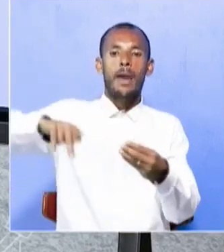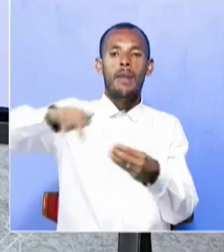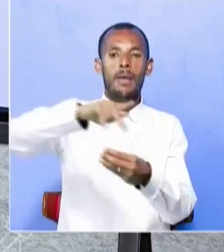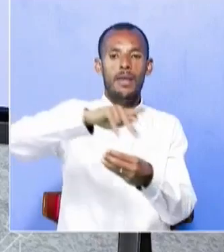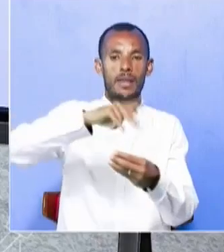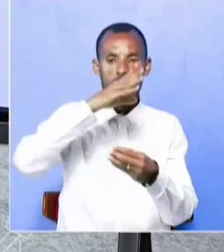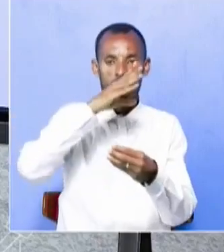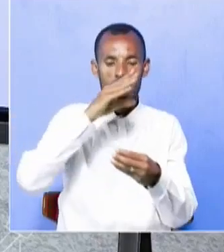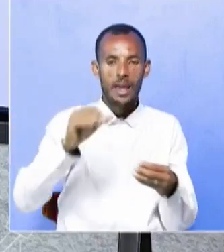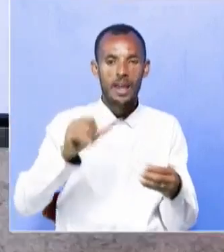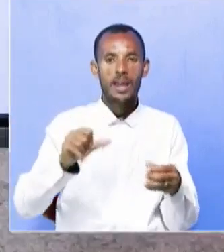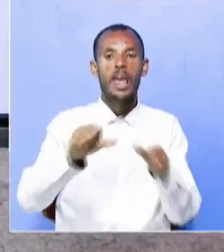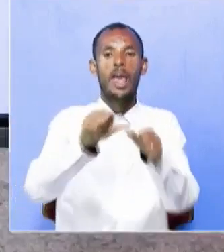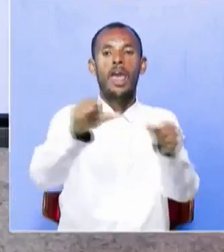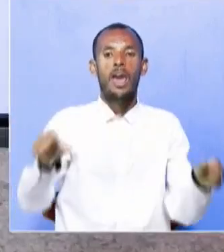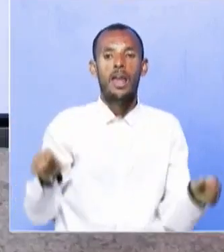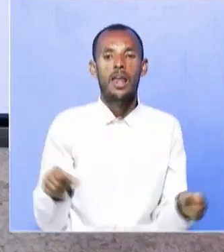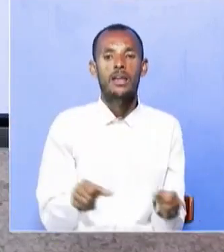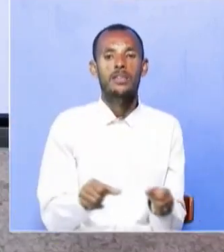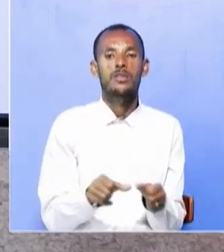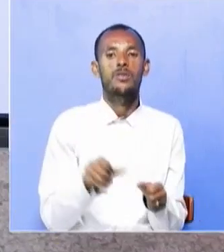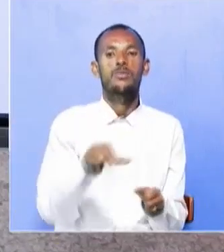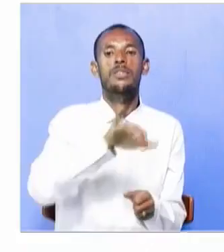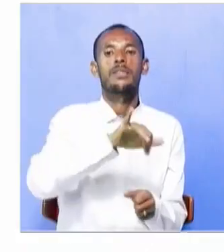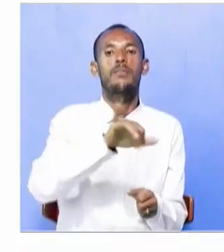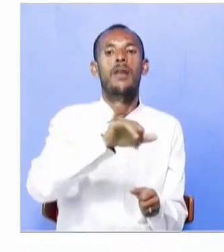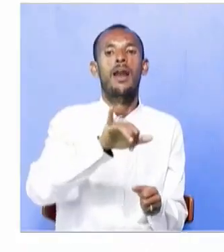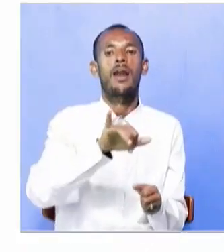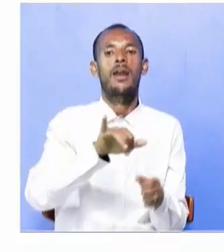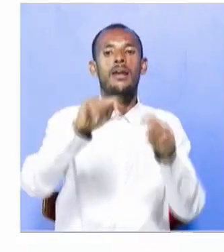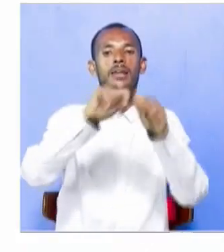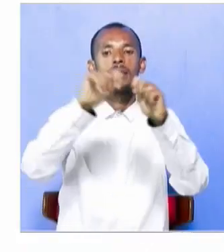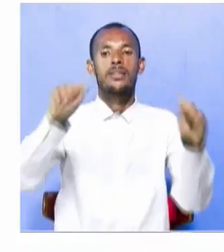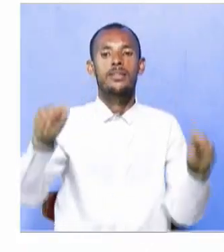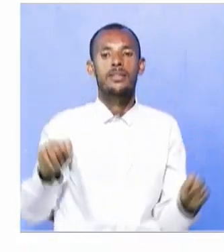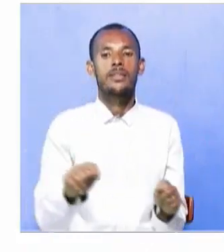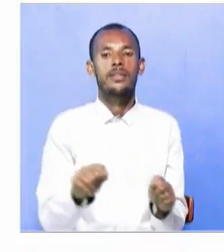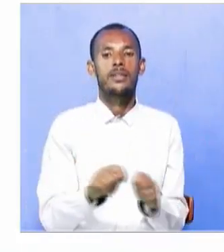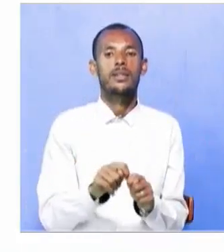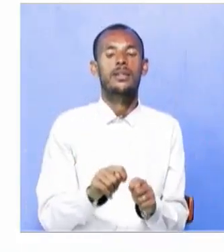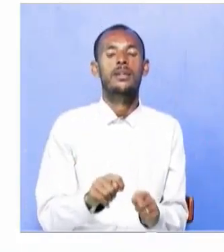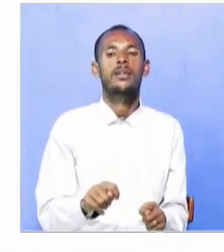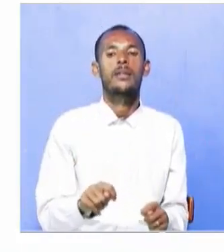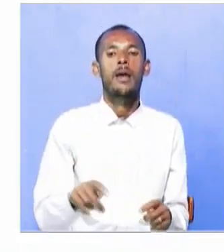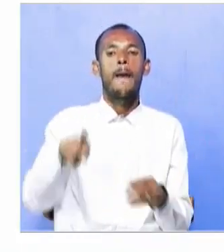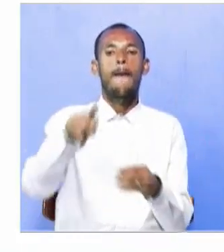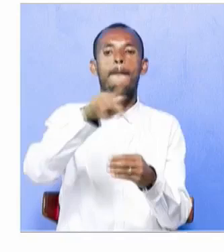of similar triangles. Okay, perimeter